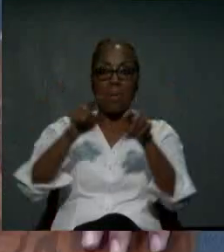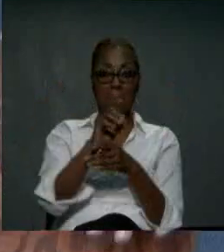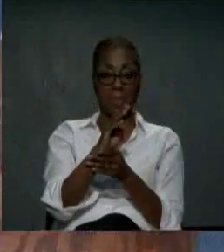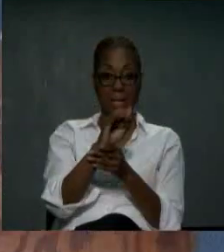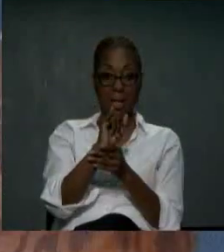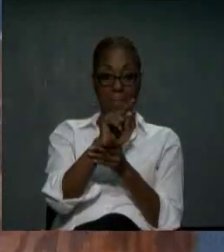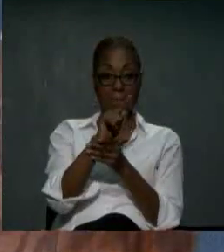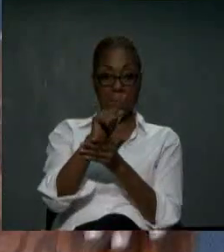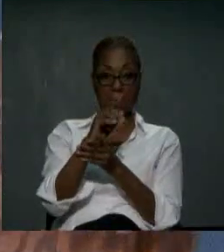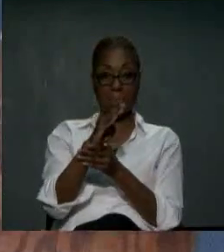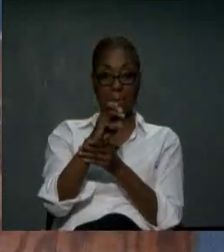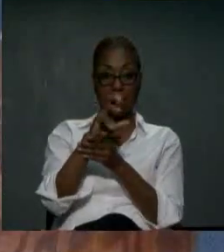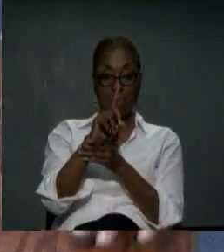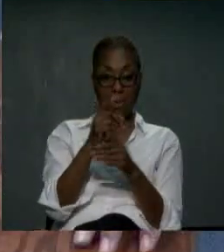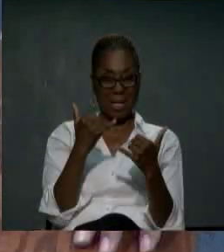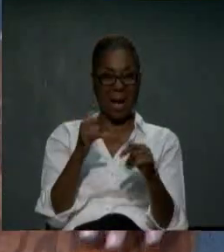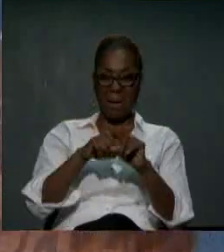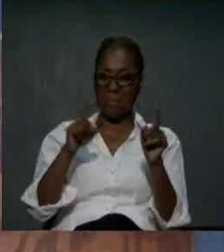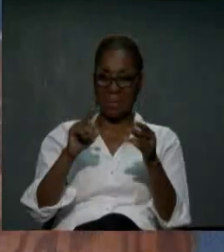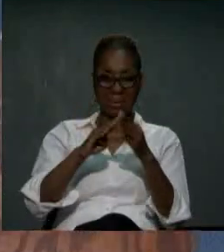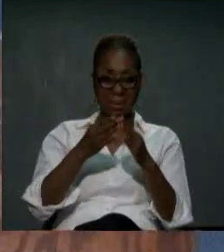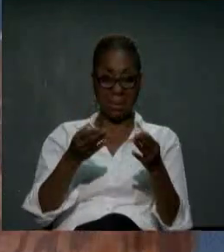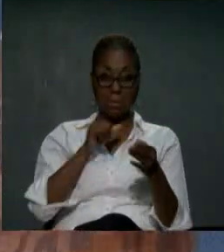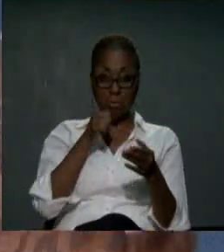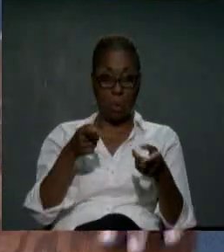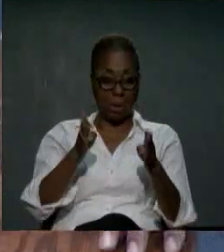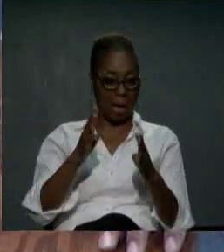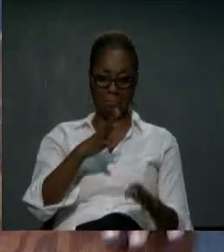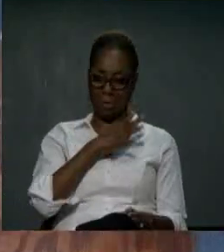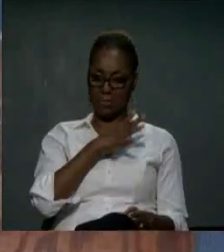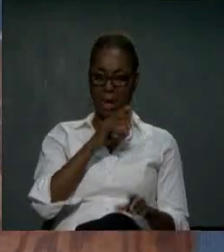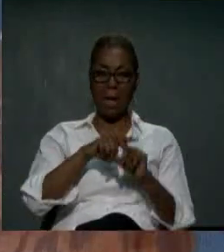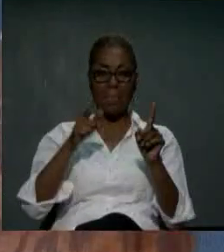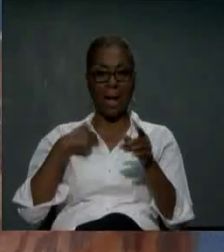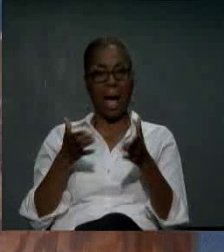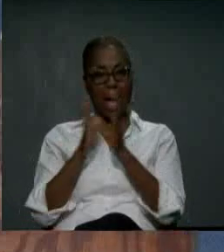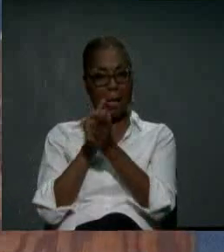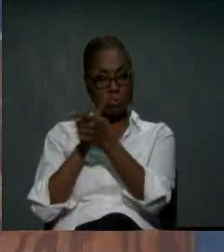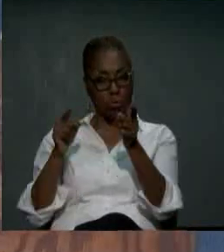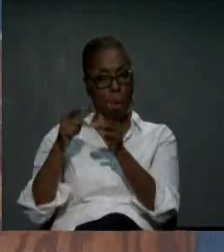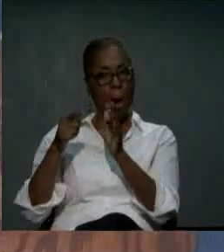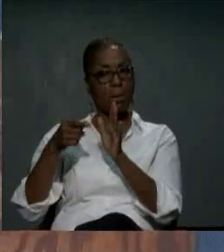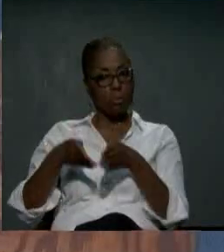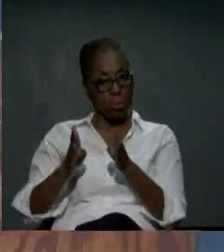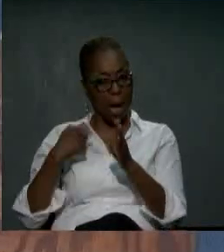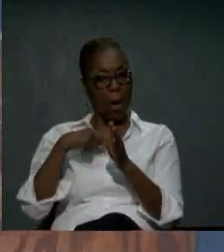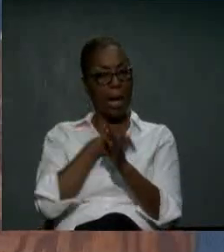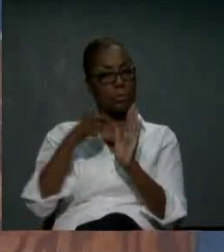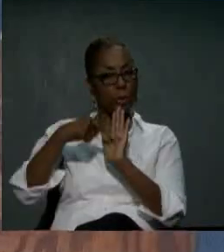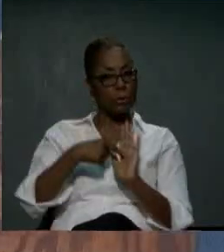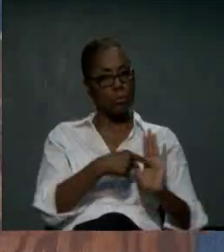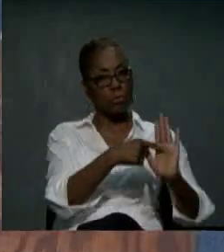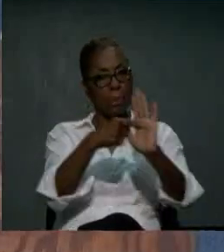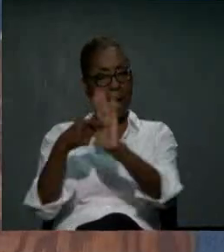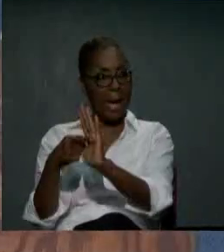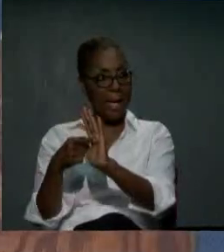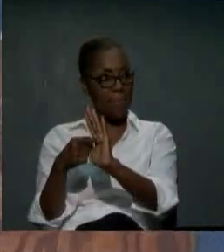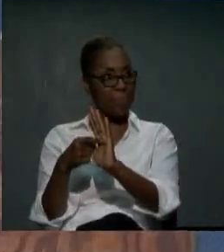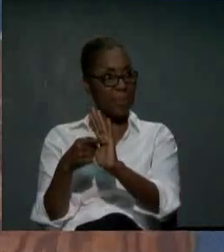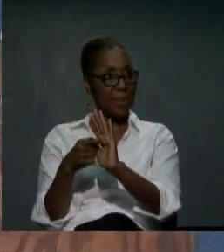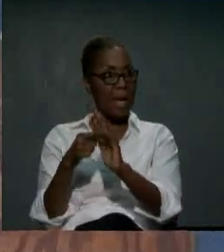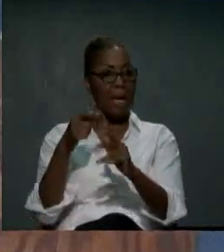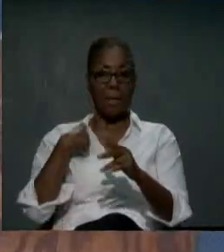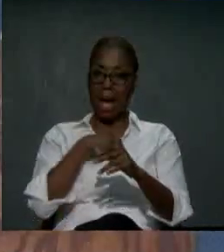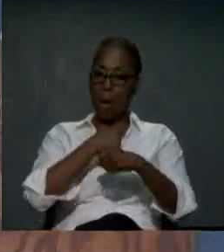don't allow the billboard, it's okay. But just I request you to allow us to display these products. This is